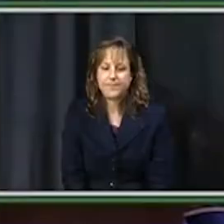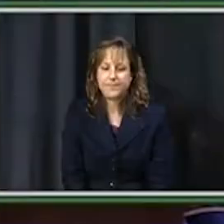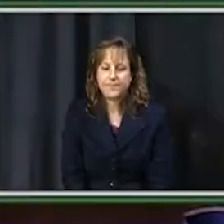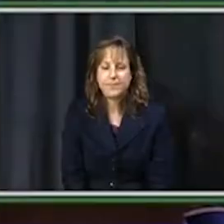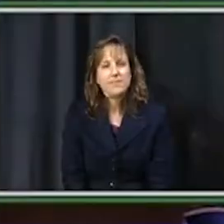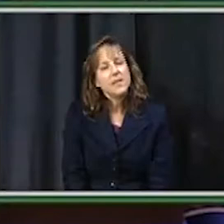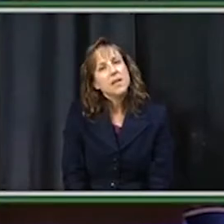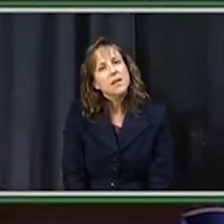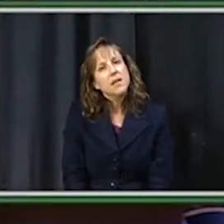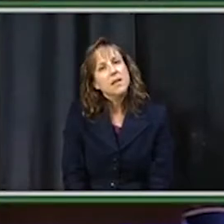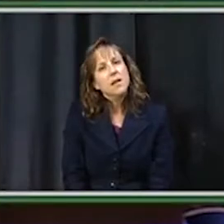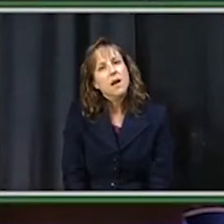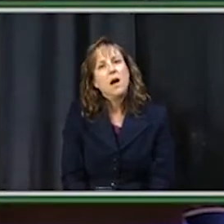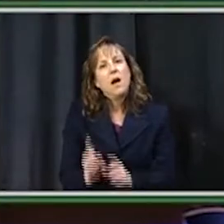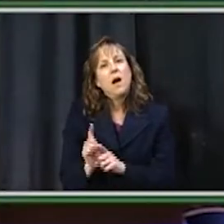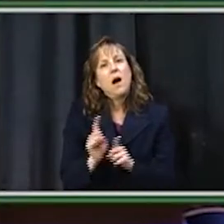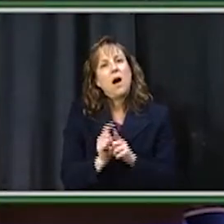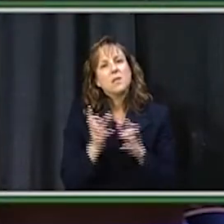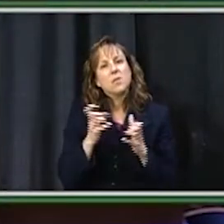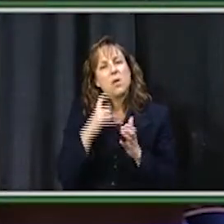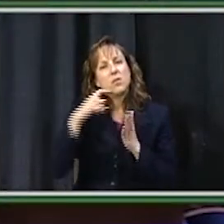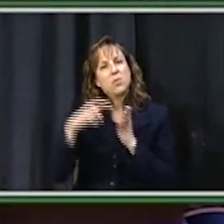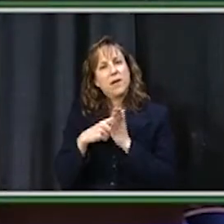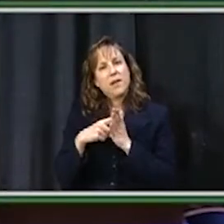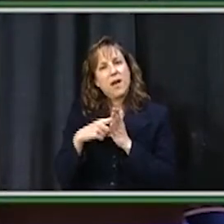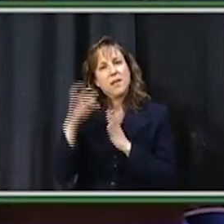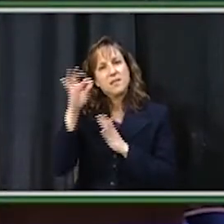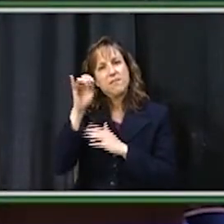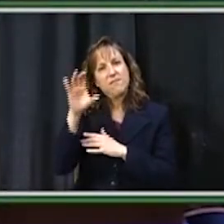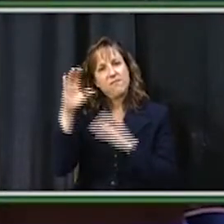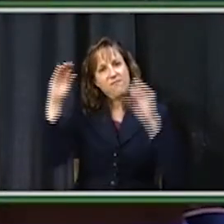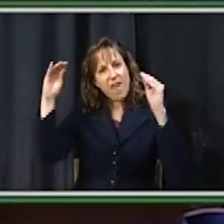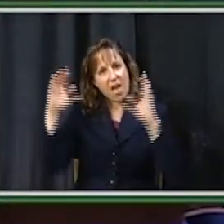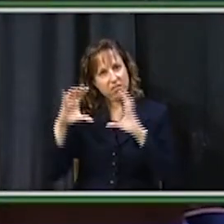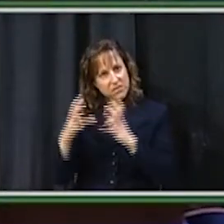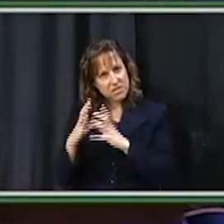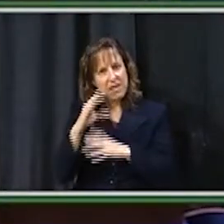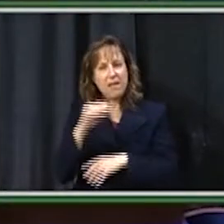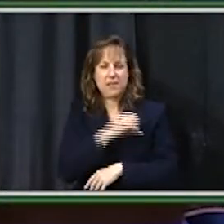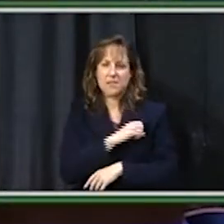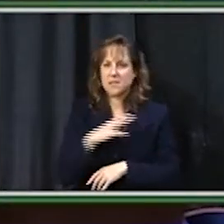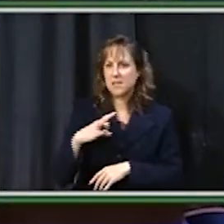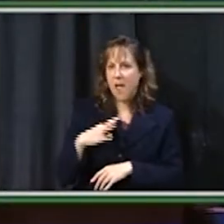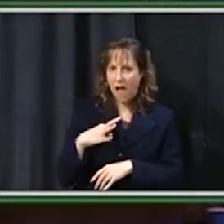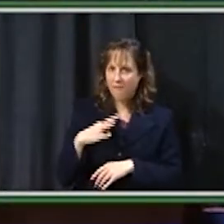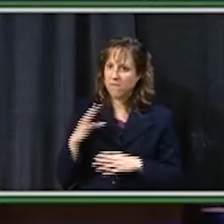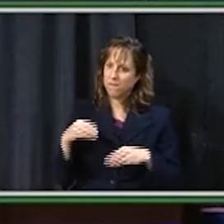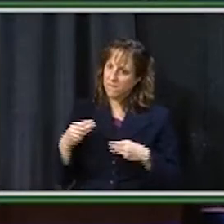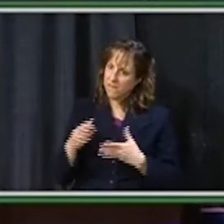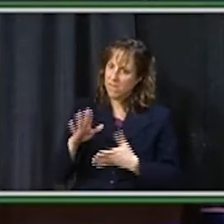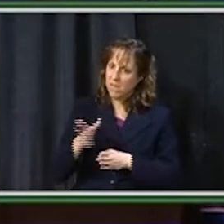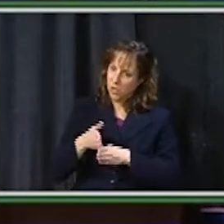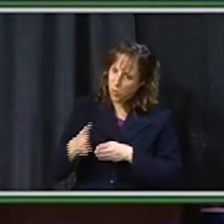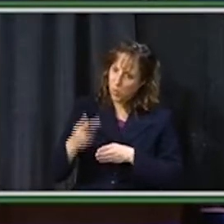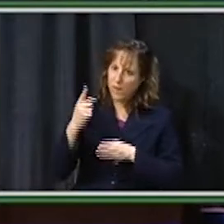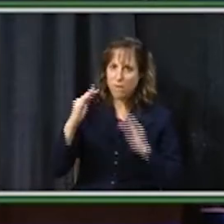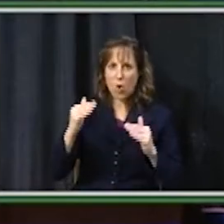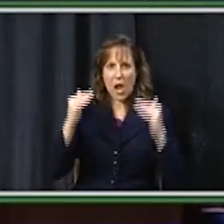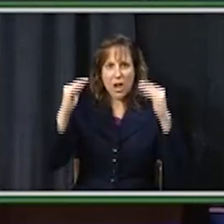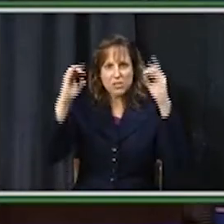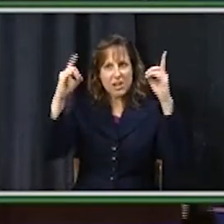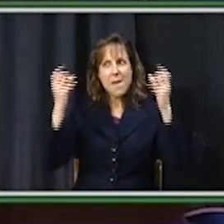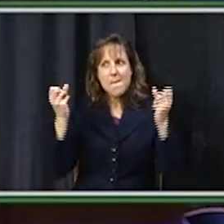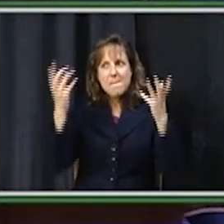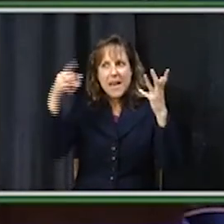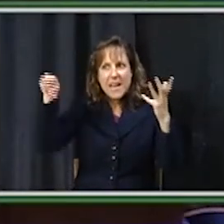I'd also like to recognize the faculty and staff who have dedicated their careers to higher education. Many of them are